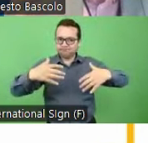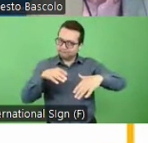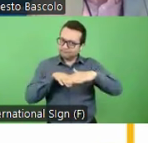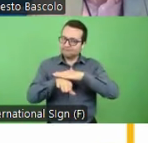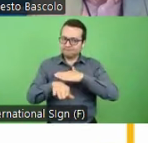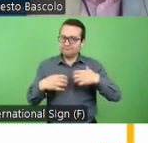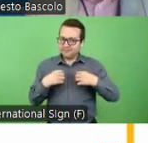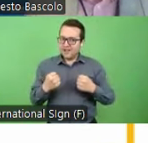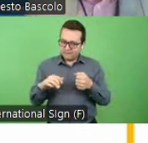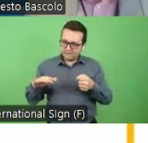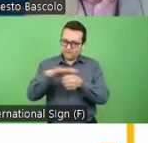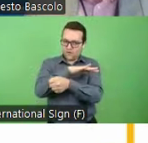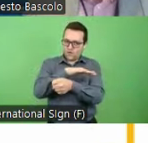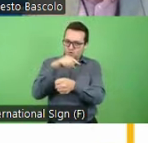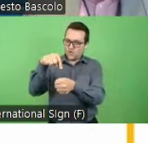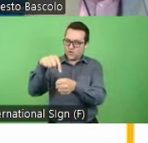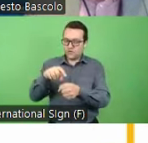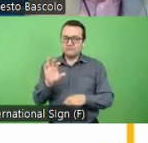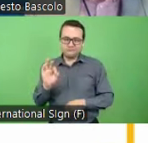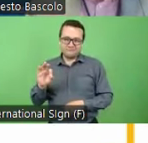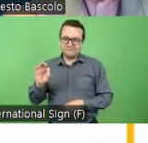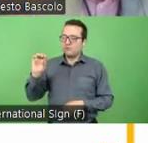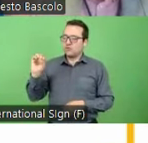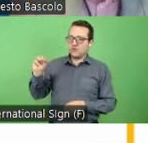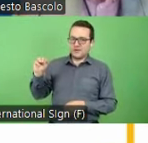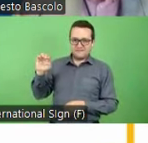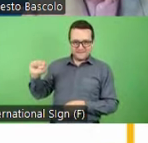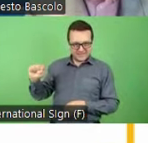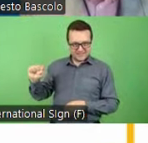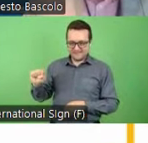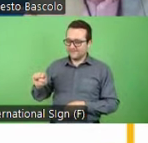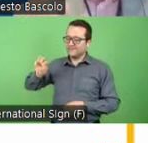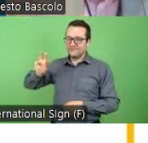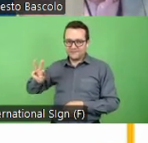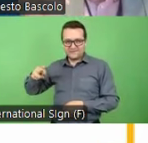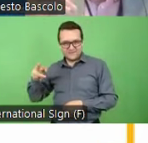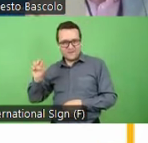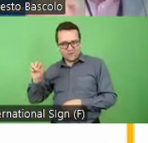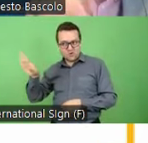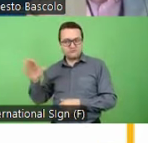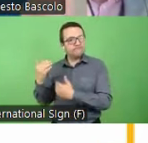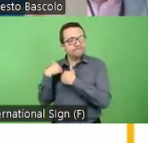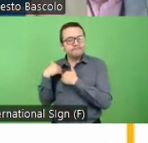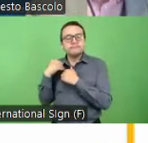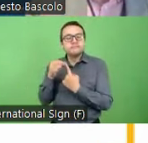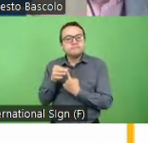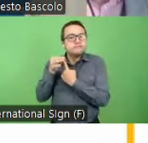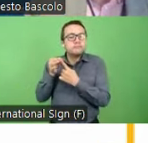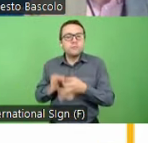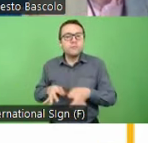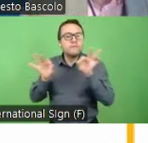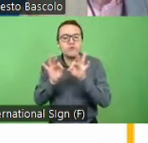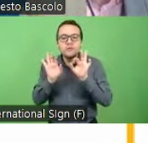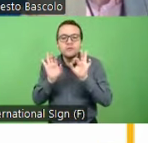Mundial de la reports. Salud lleva adelante. Lo que es importante para hacer un énfasis sobre estos It's resultados a important to be able nivel to